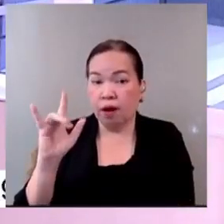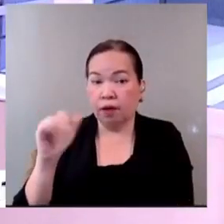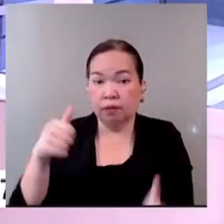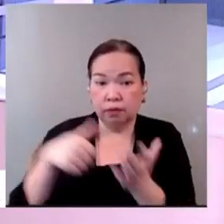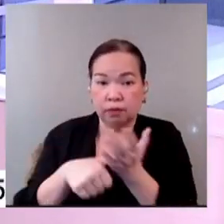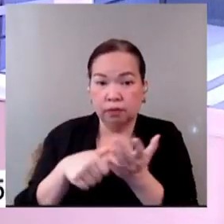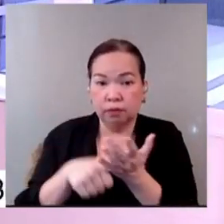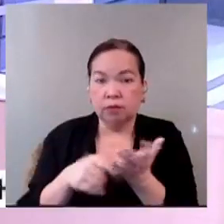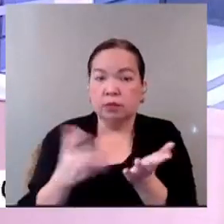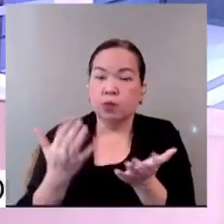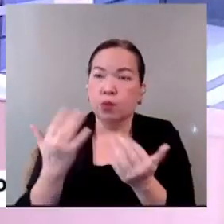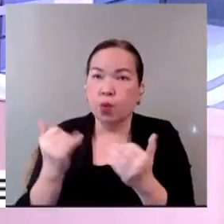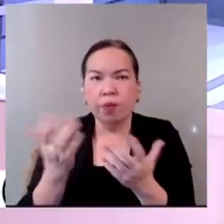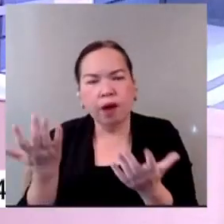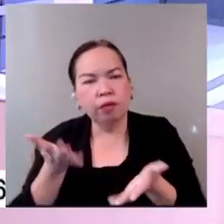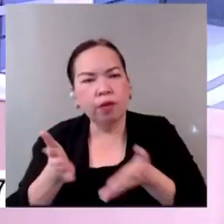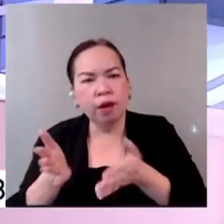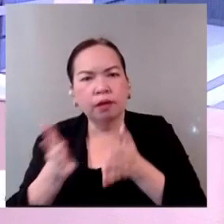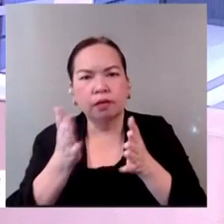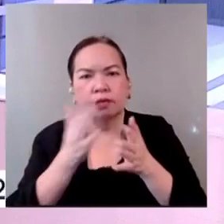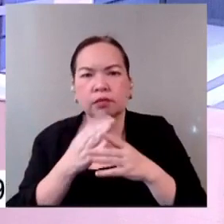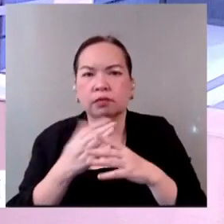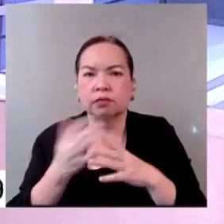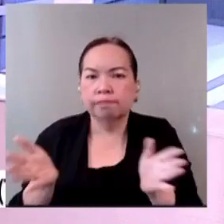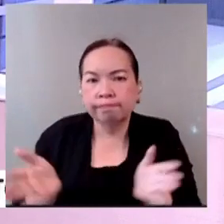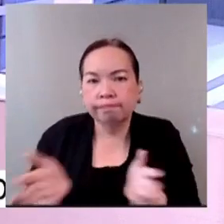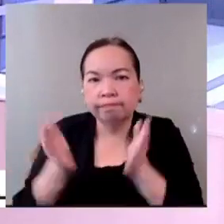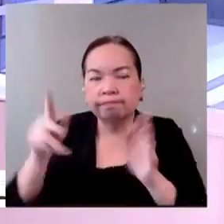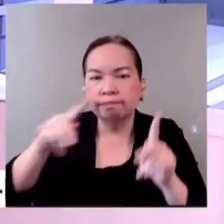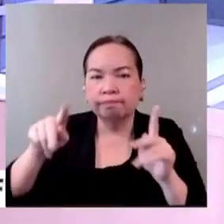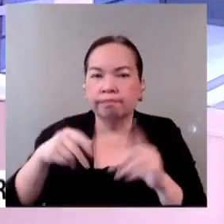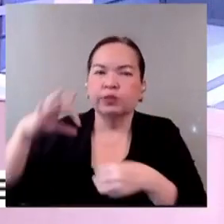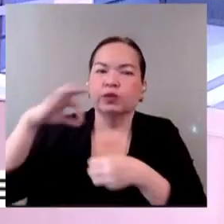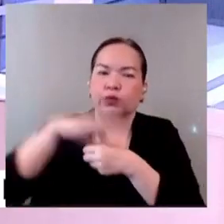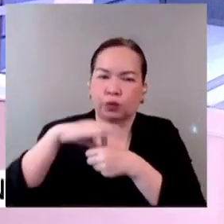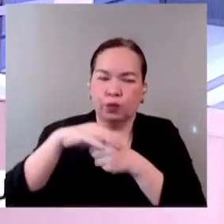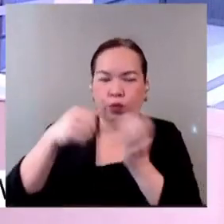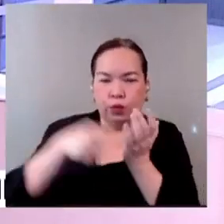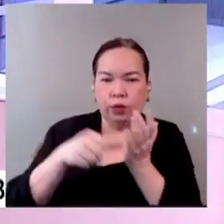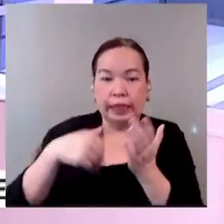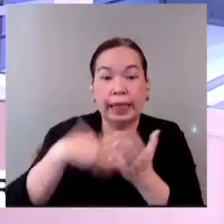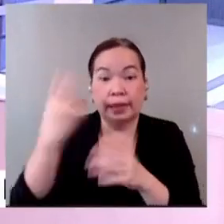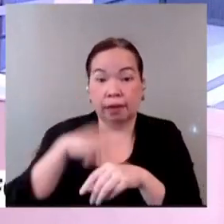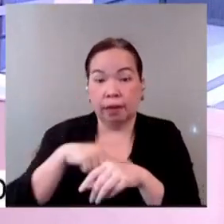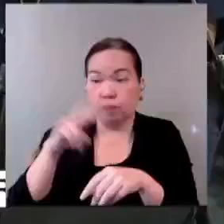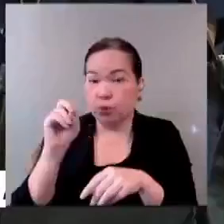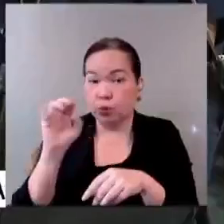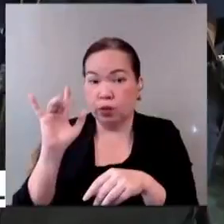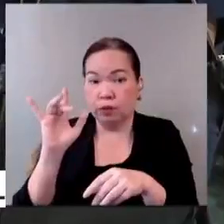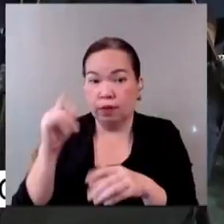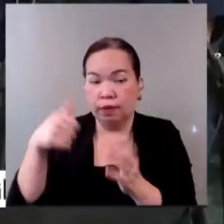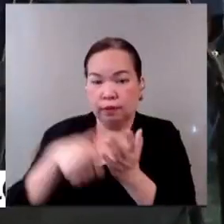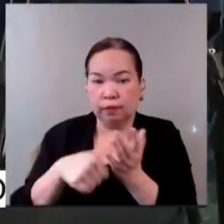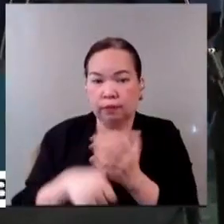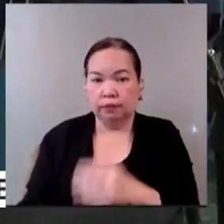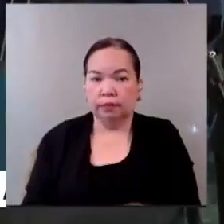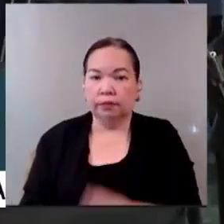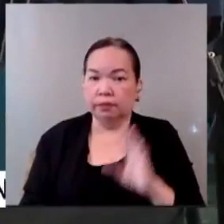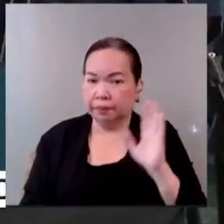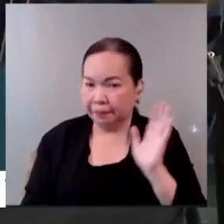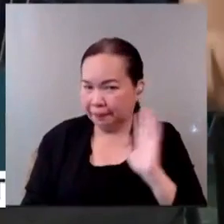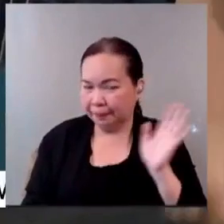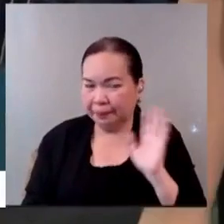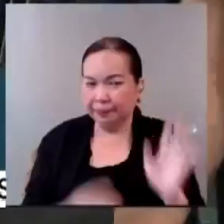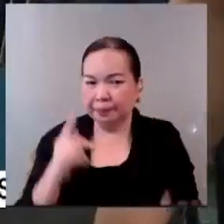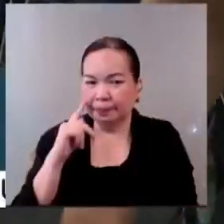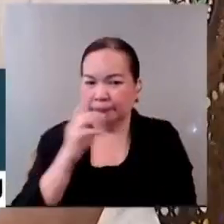vote in next year's elections. Victoria Tula now joins us with that story. Victoria, over to you. Hermina, expect mall voting